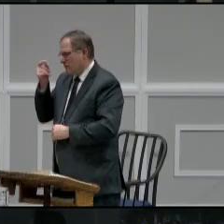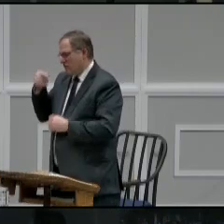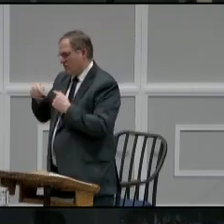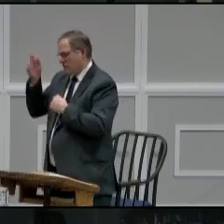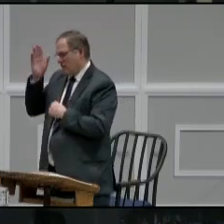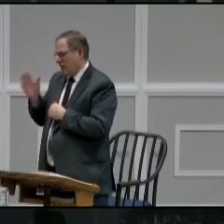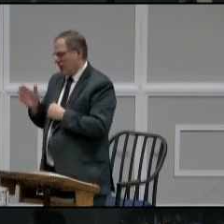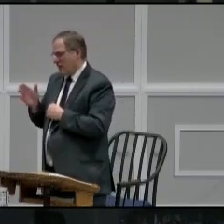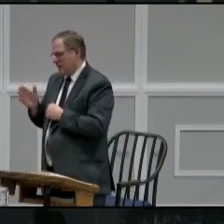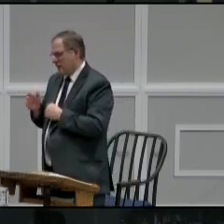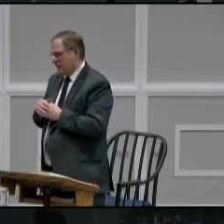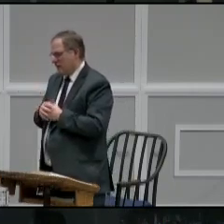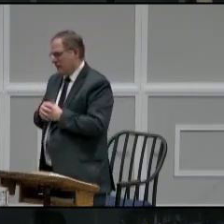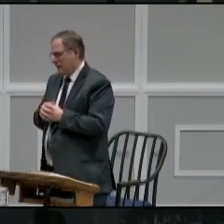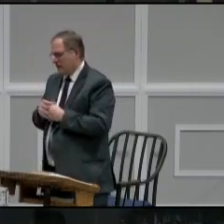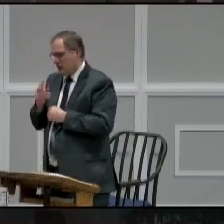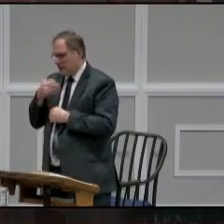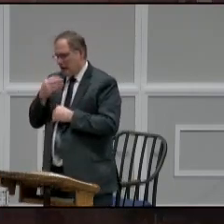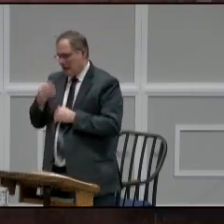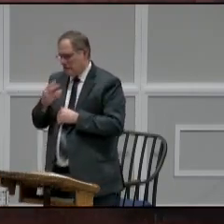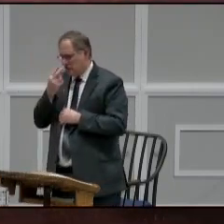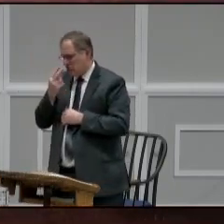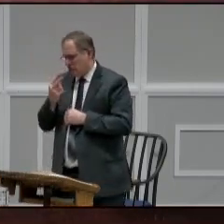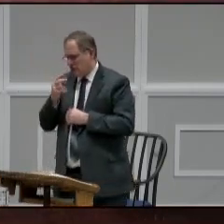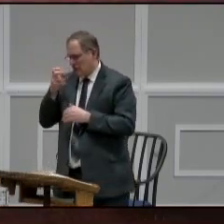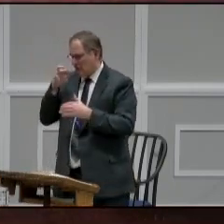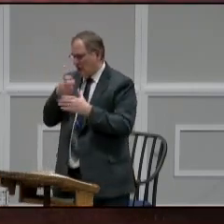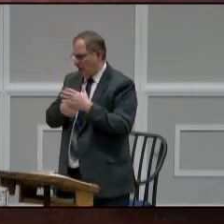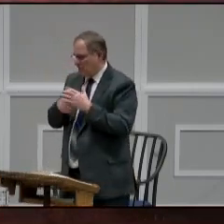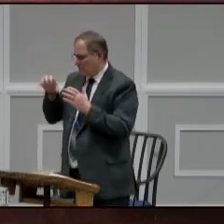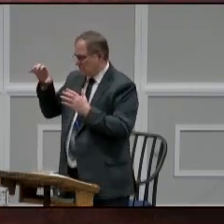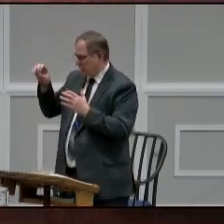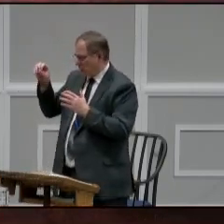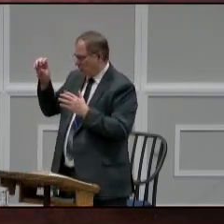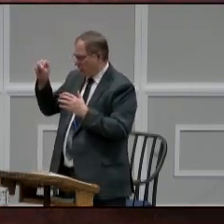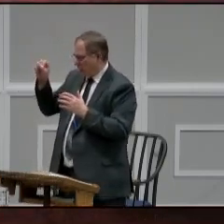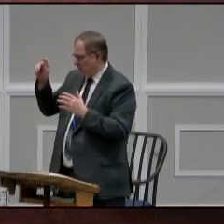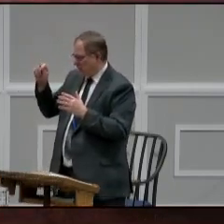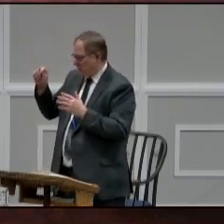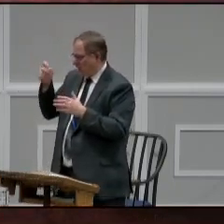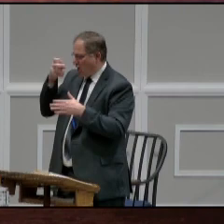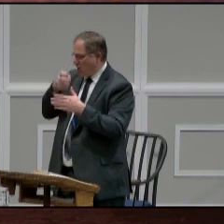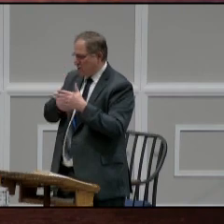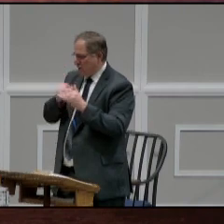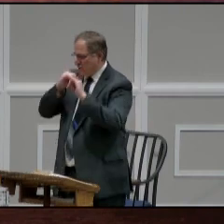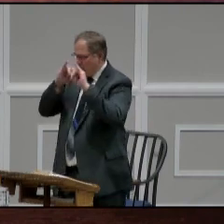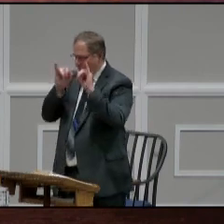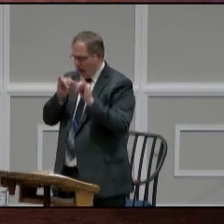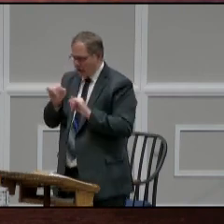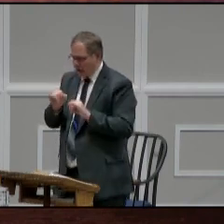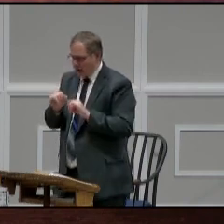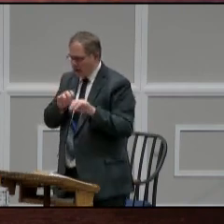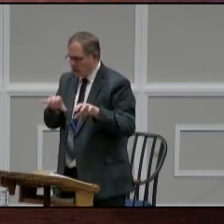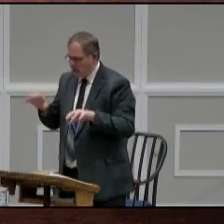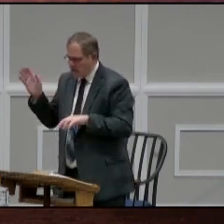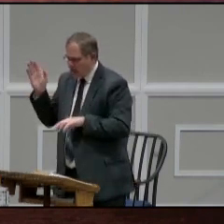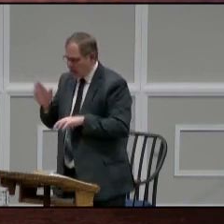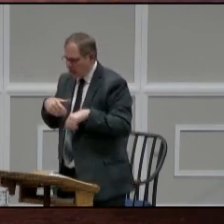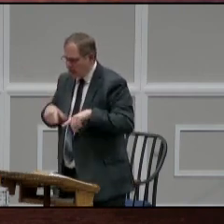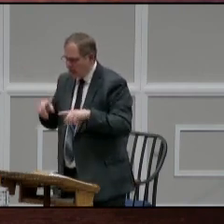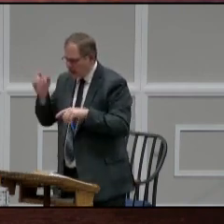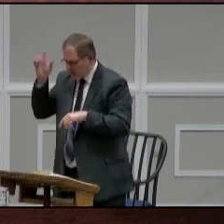but I want you to notice the cost of idolatry. And don't you ever let the devil convince you that there isn't a